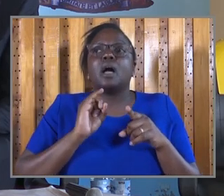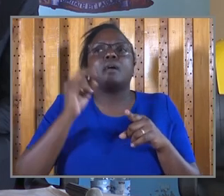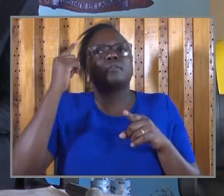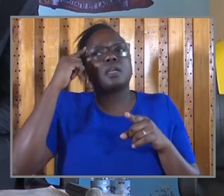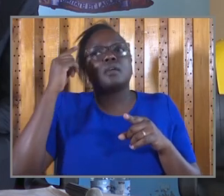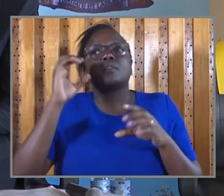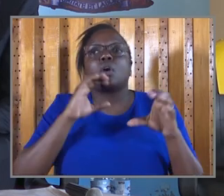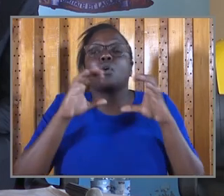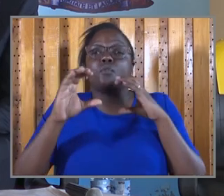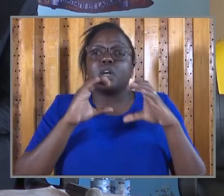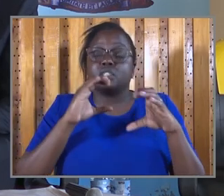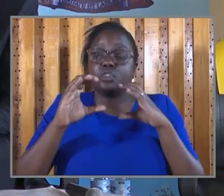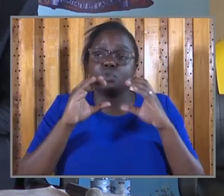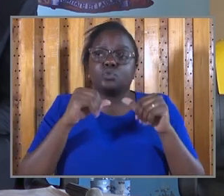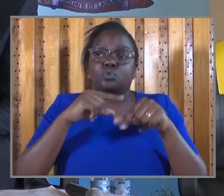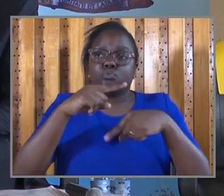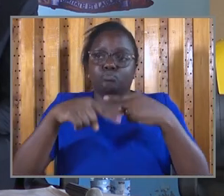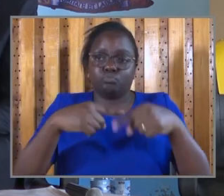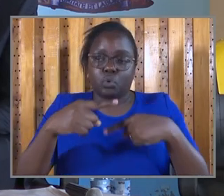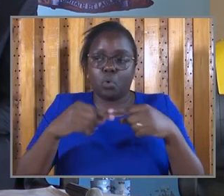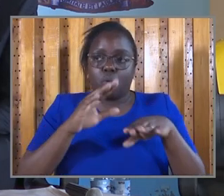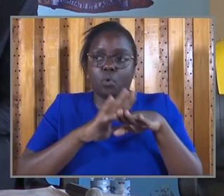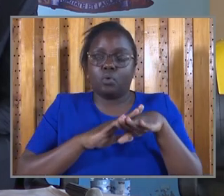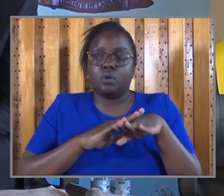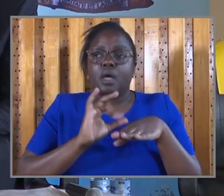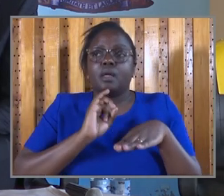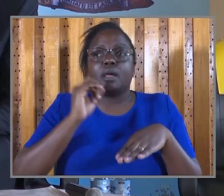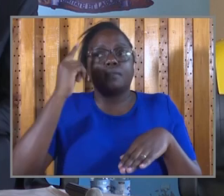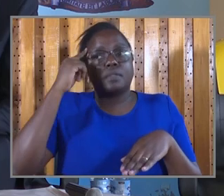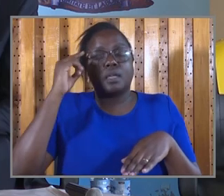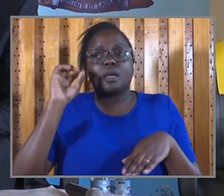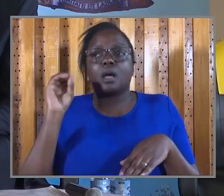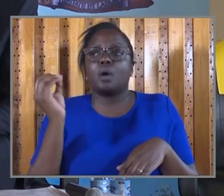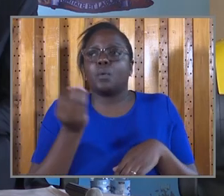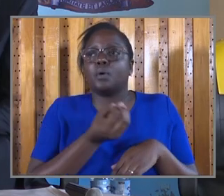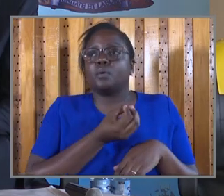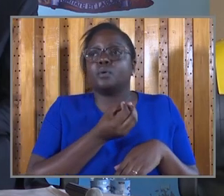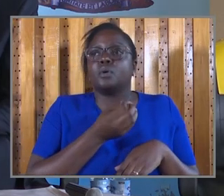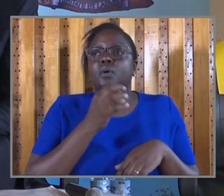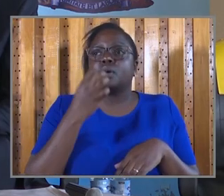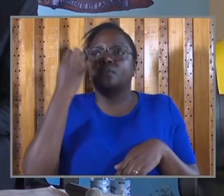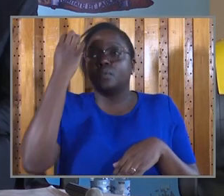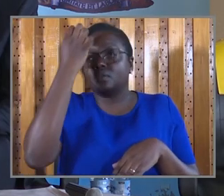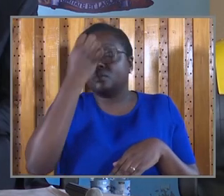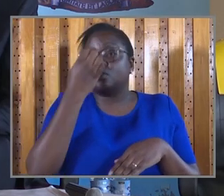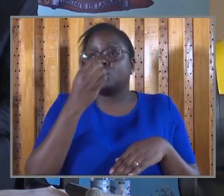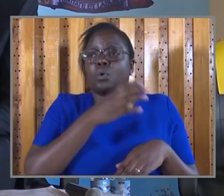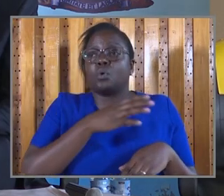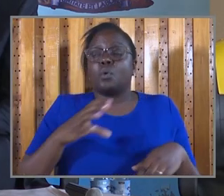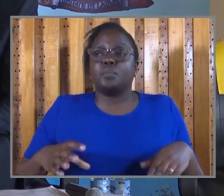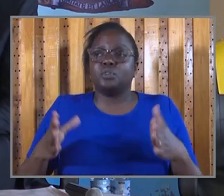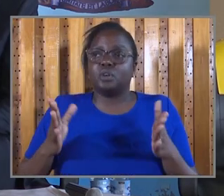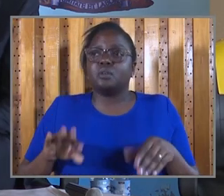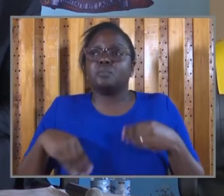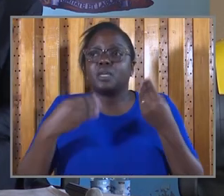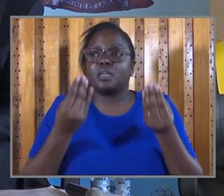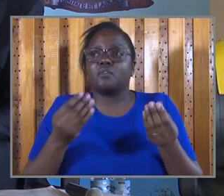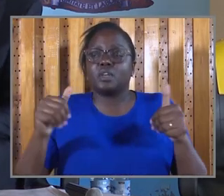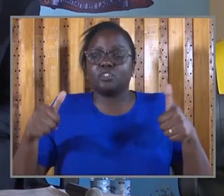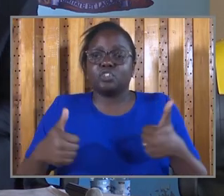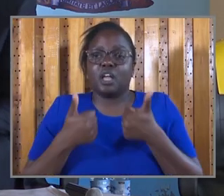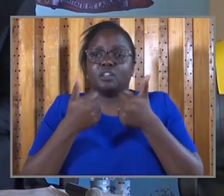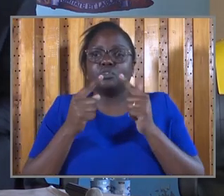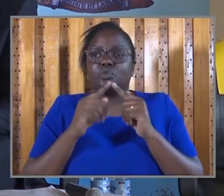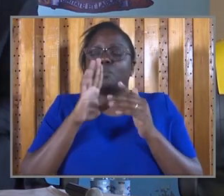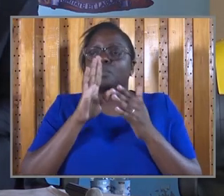conversation, as she said, should go on, and I think our EU commissioner has been given a challenge to be part and